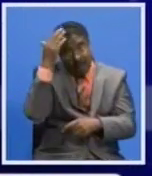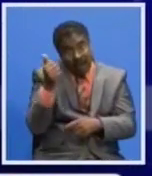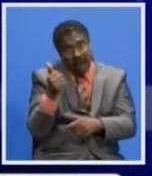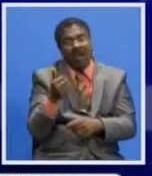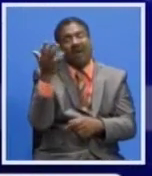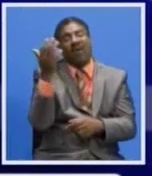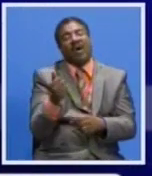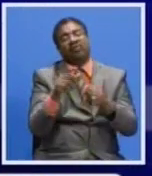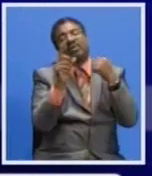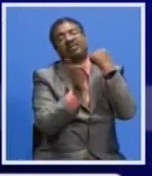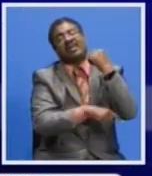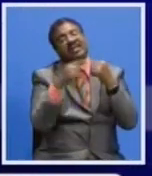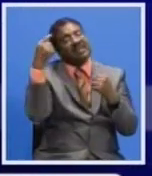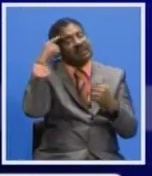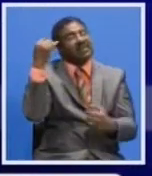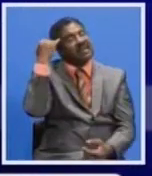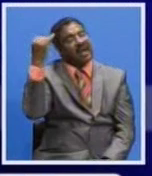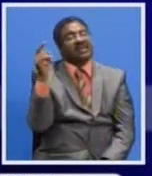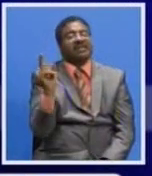of sabotage.